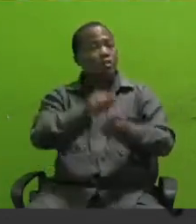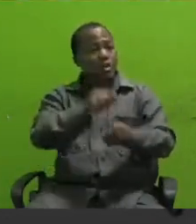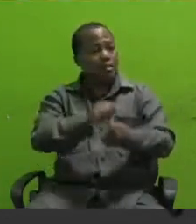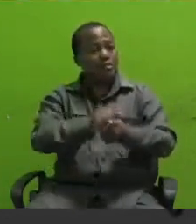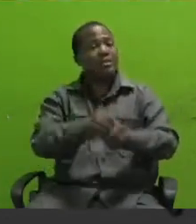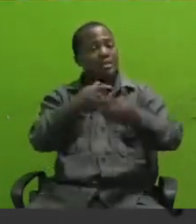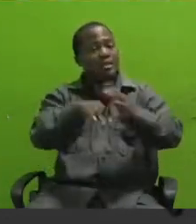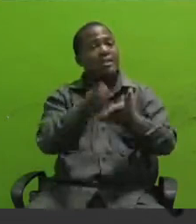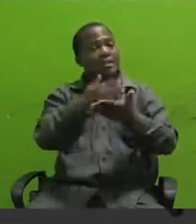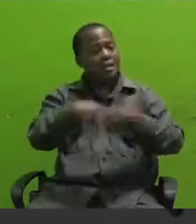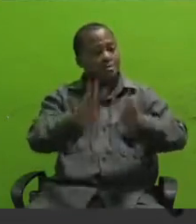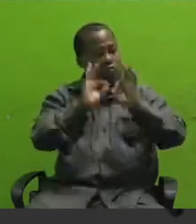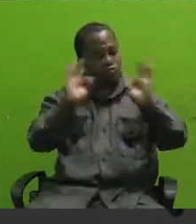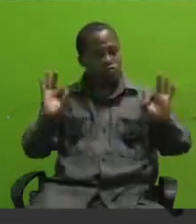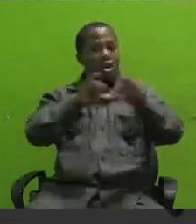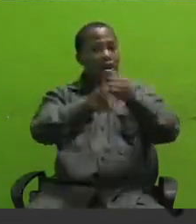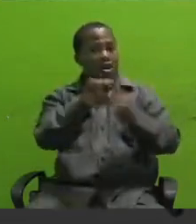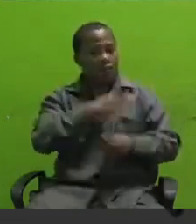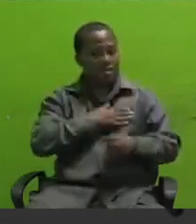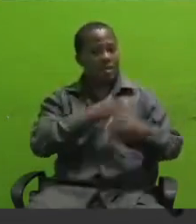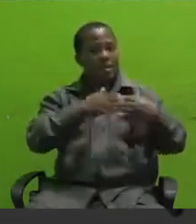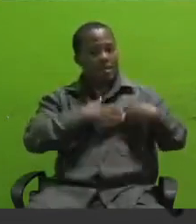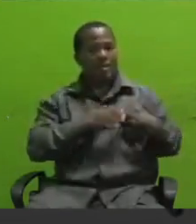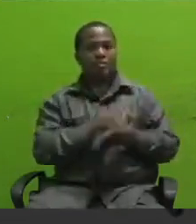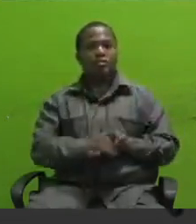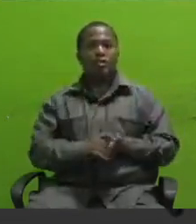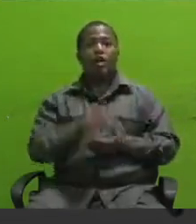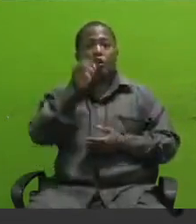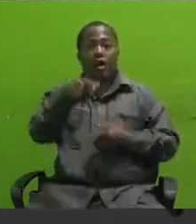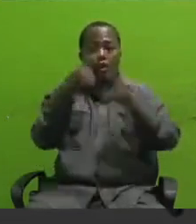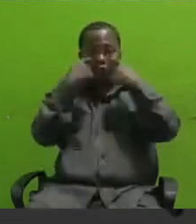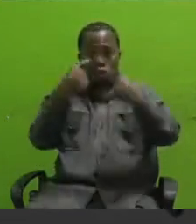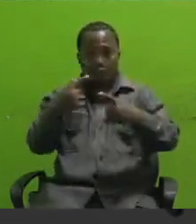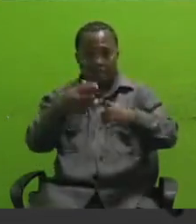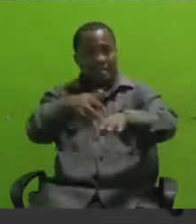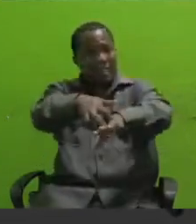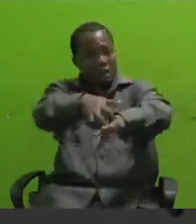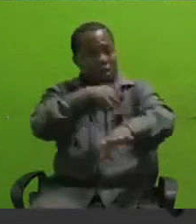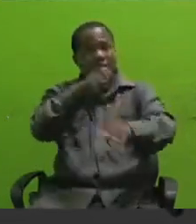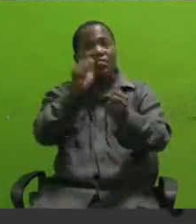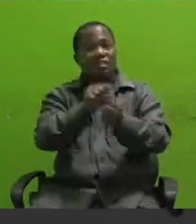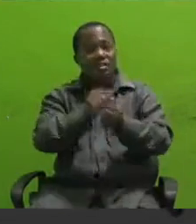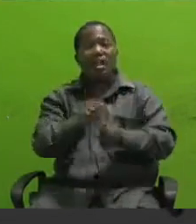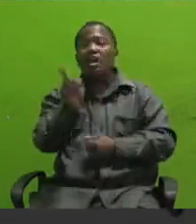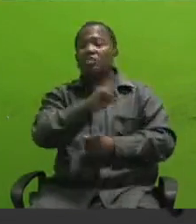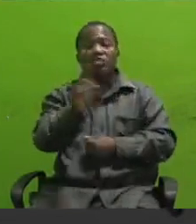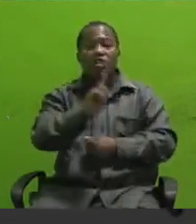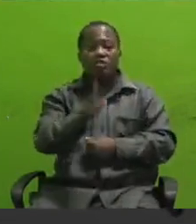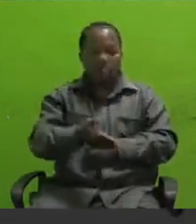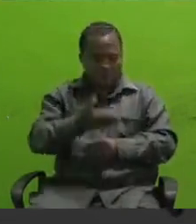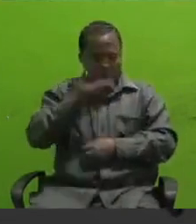surfaces. Dear friends, when working with corrosive materials, do not breathe